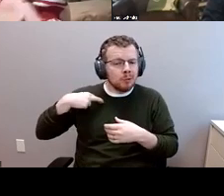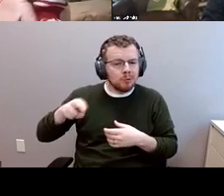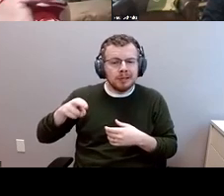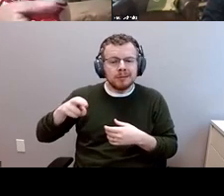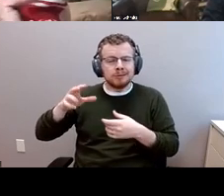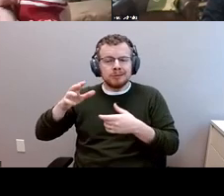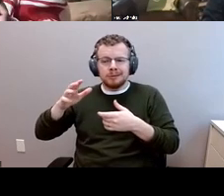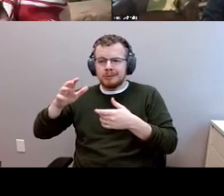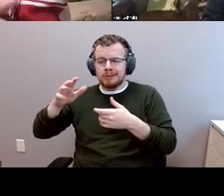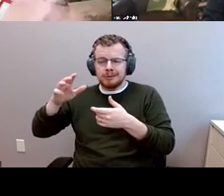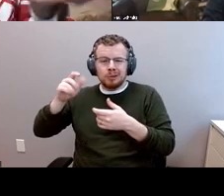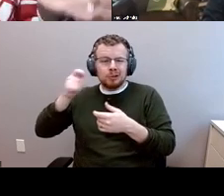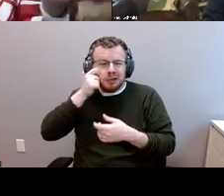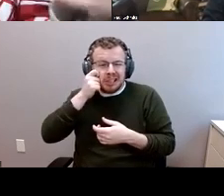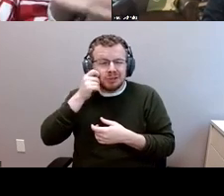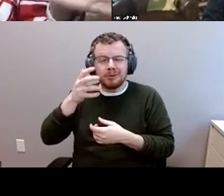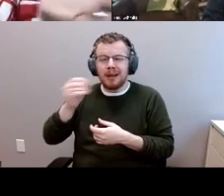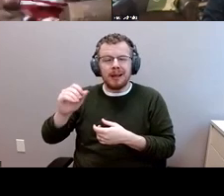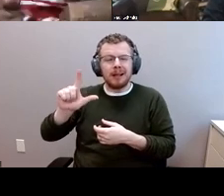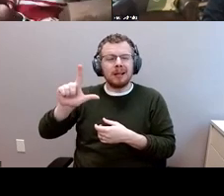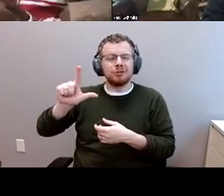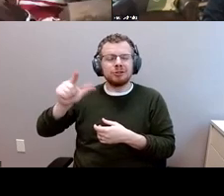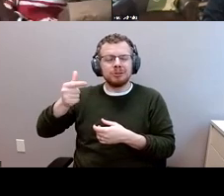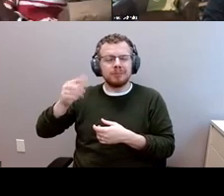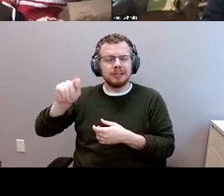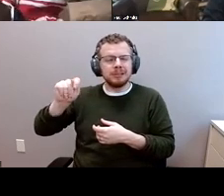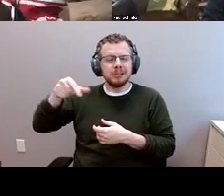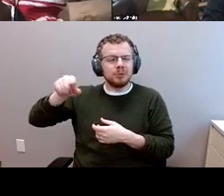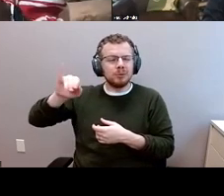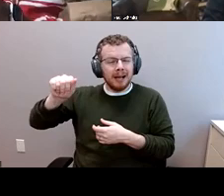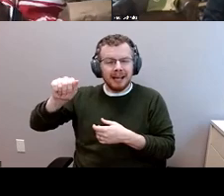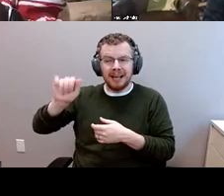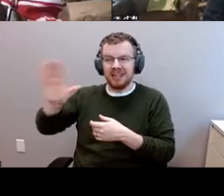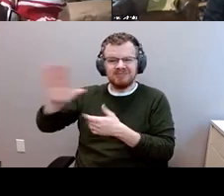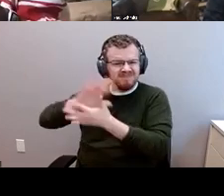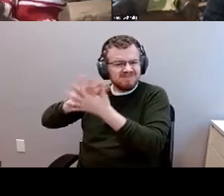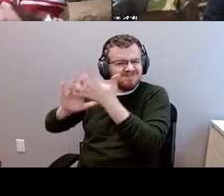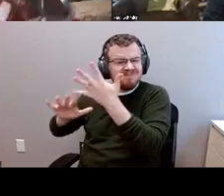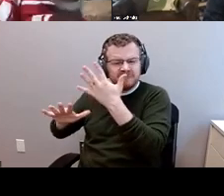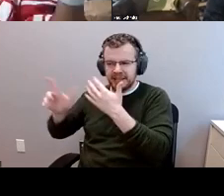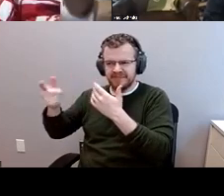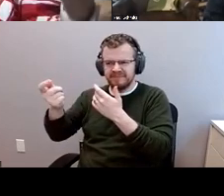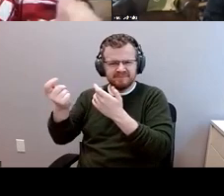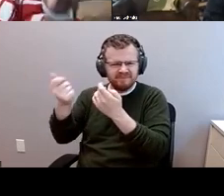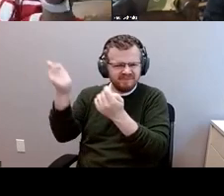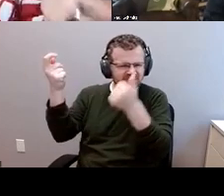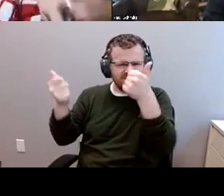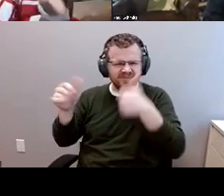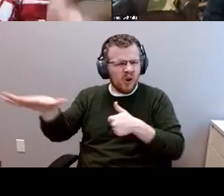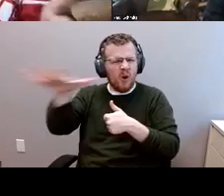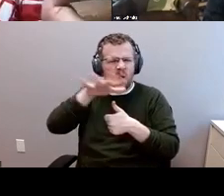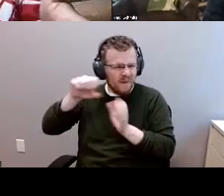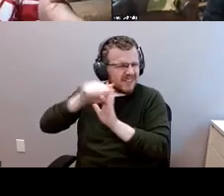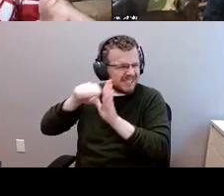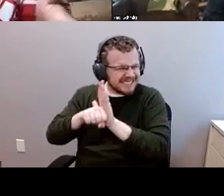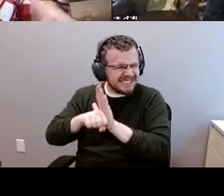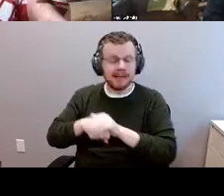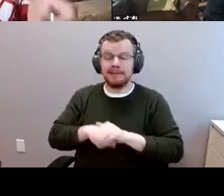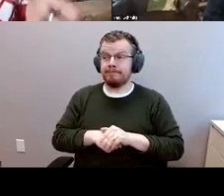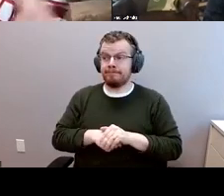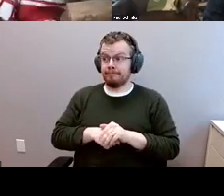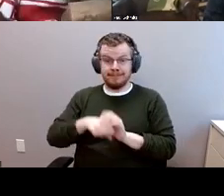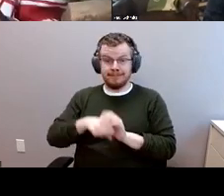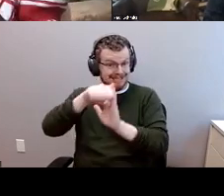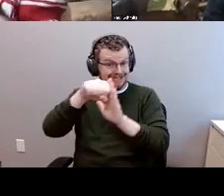identity have also been gutted at public post-secondary institutions across the state. State agencies in